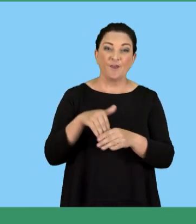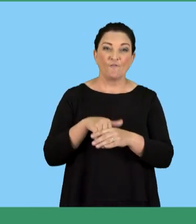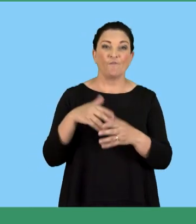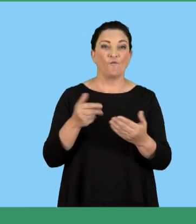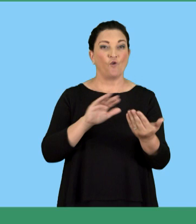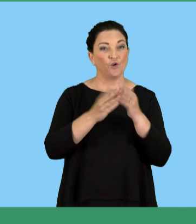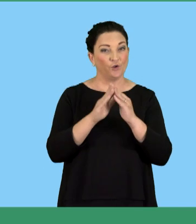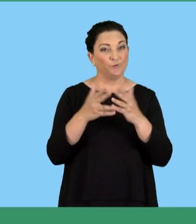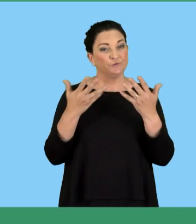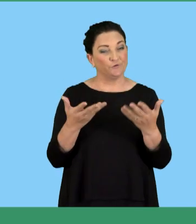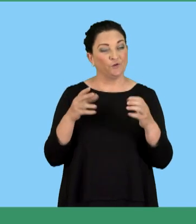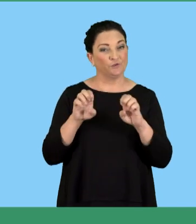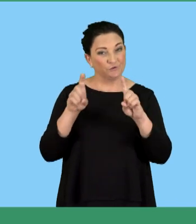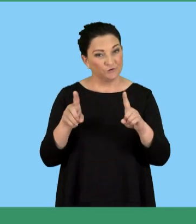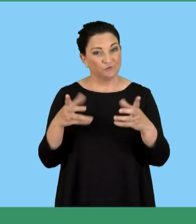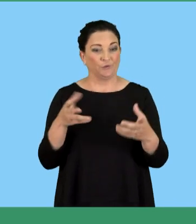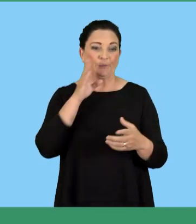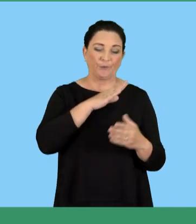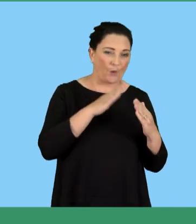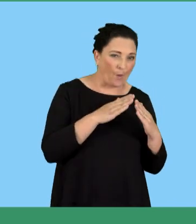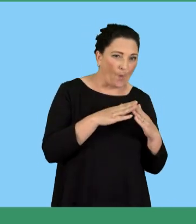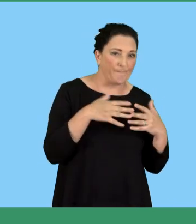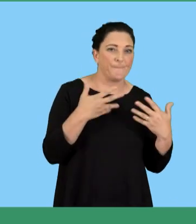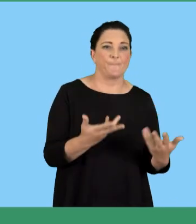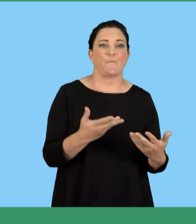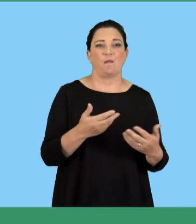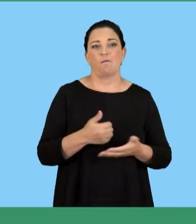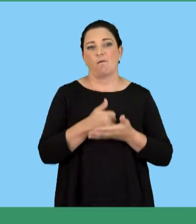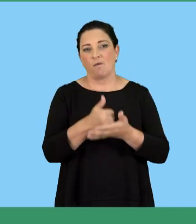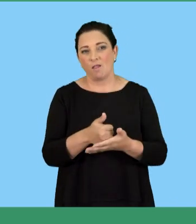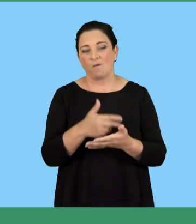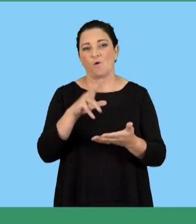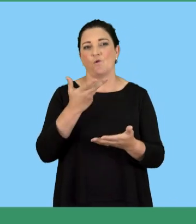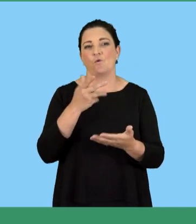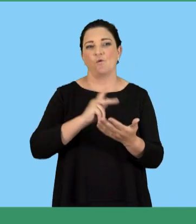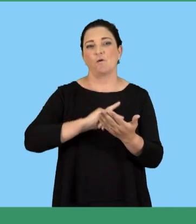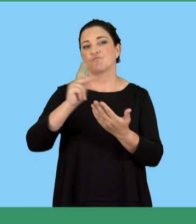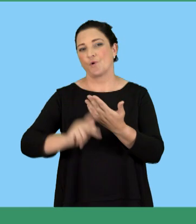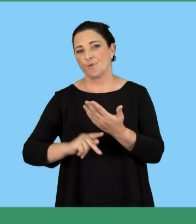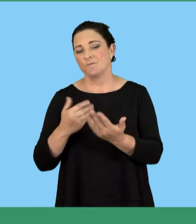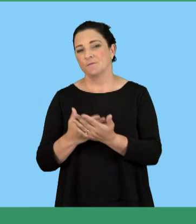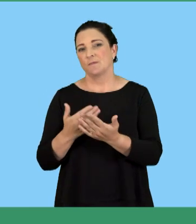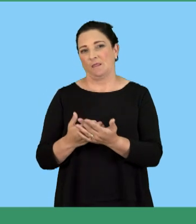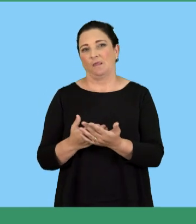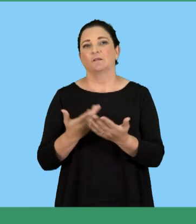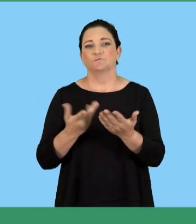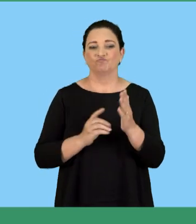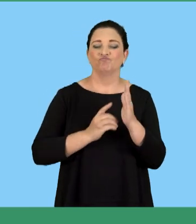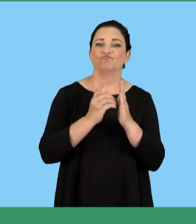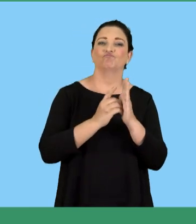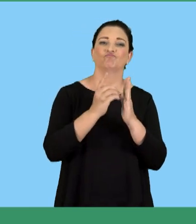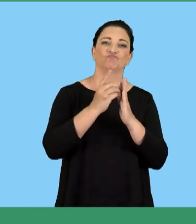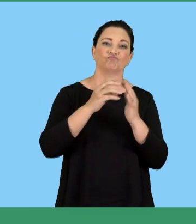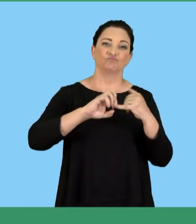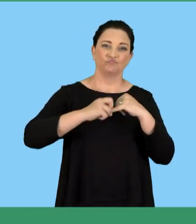the community education, homeless, health, and other programs. That is another way or a project they can develop to